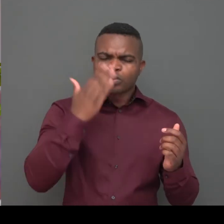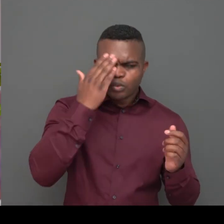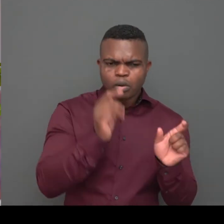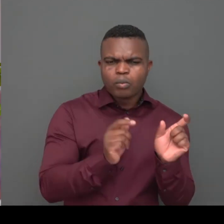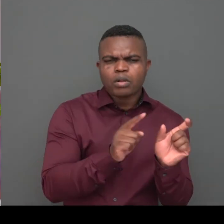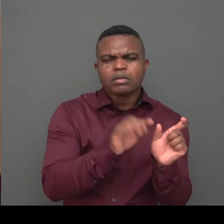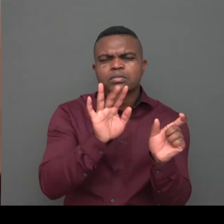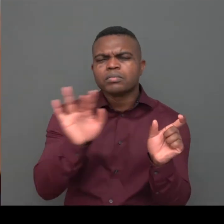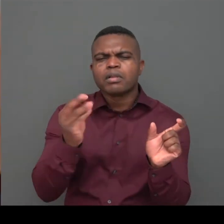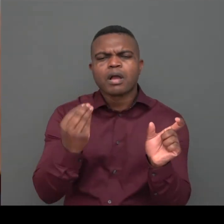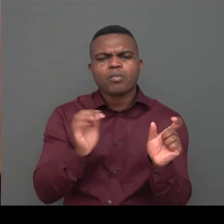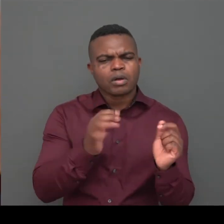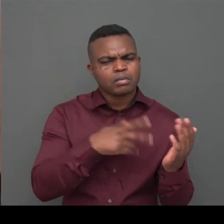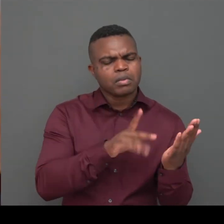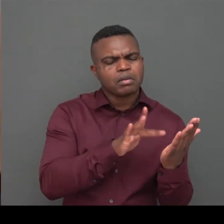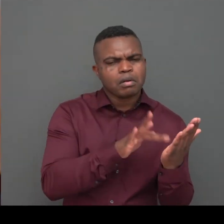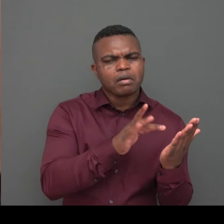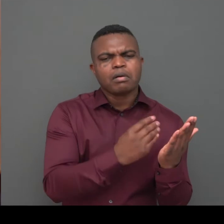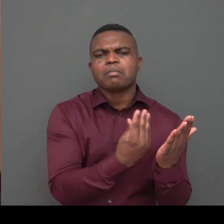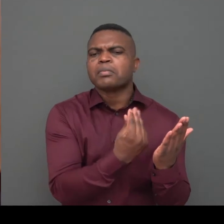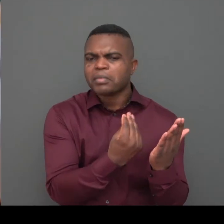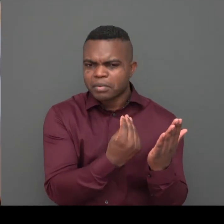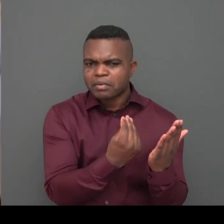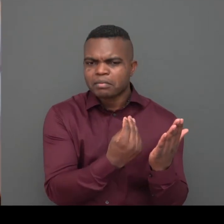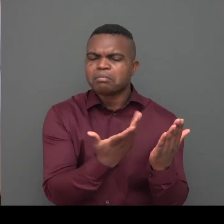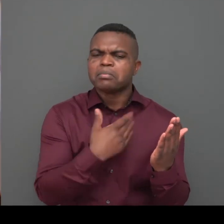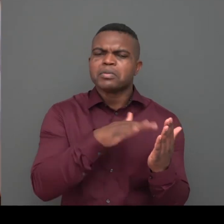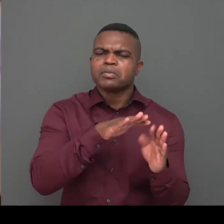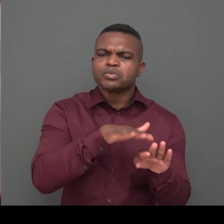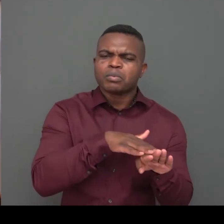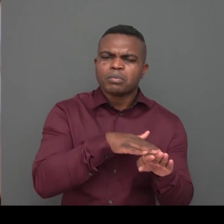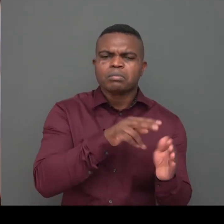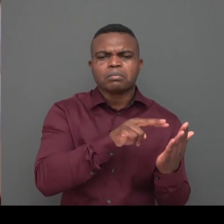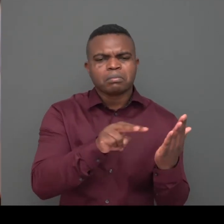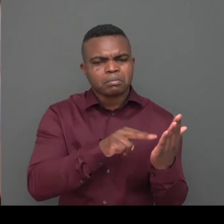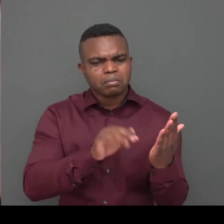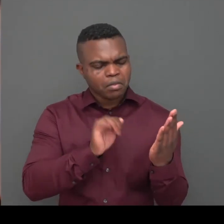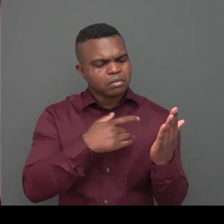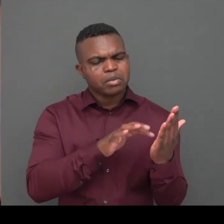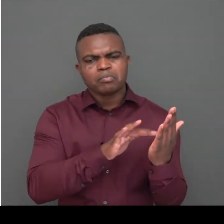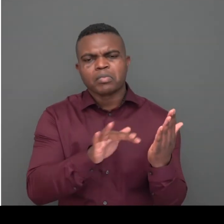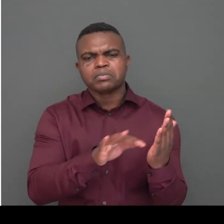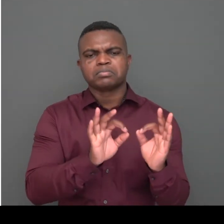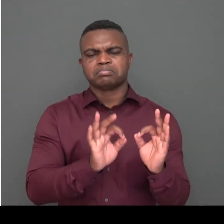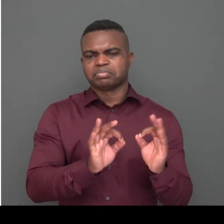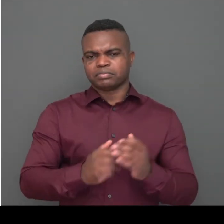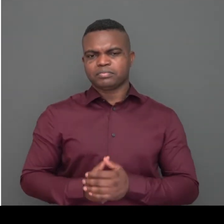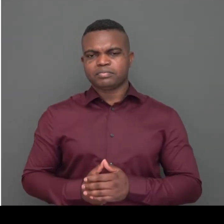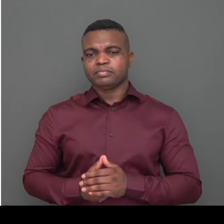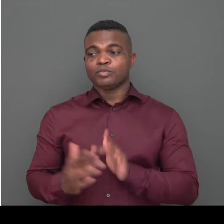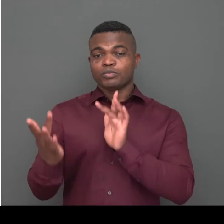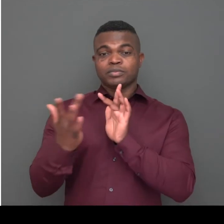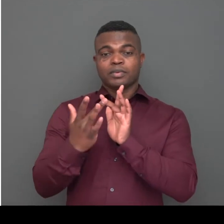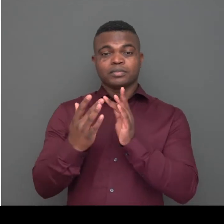something is spelt, or one word at a time if I want to read slower to be able to write correctly. Get in touch